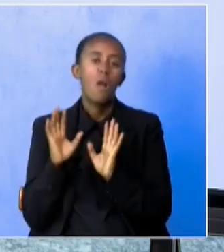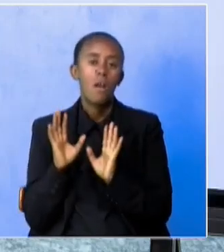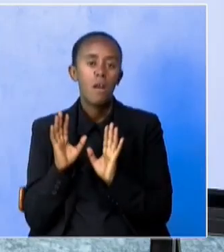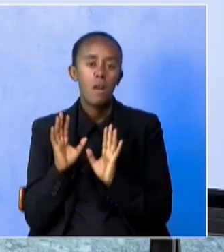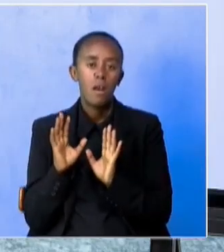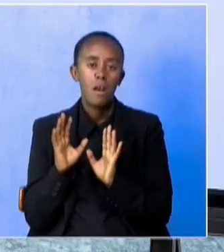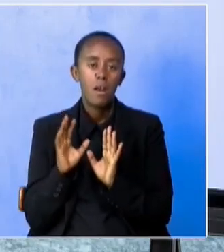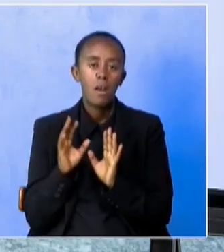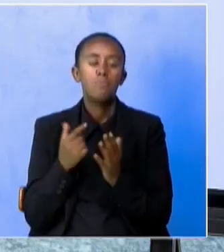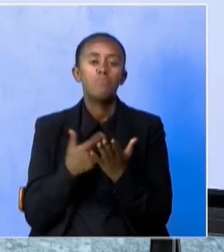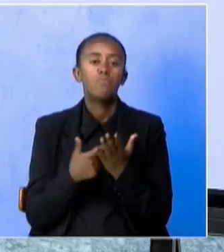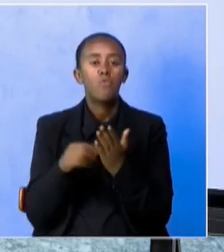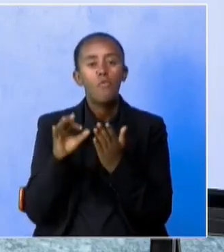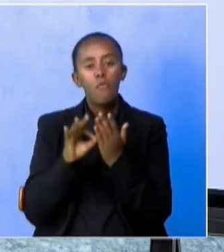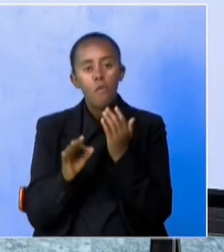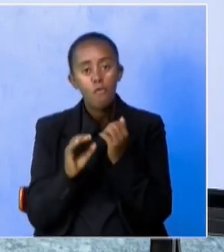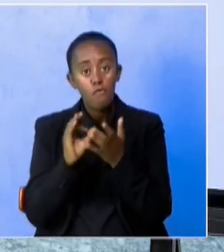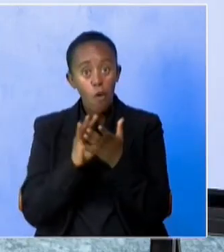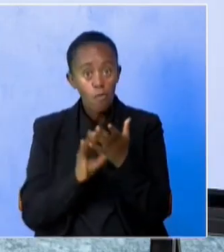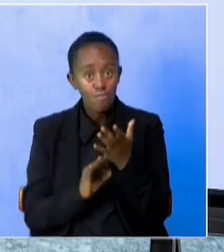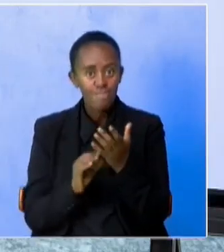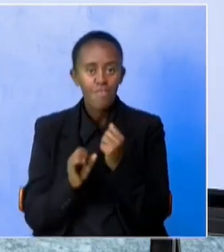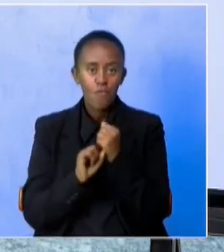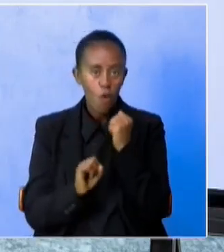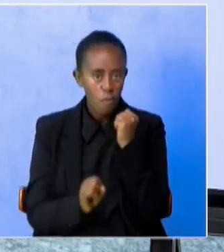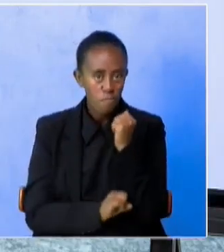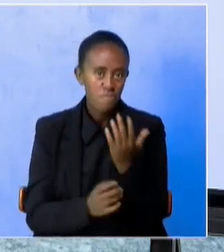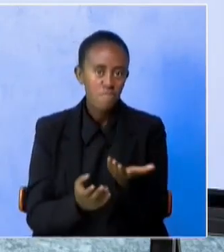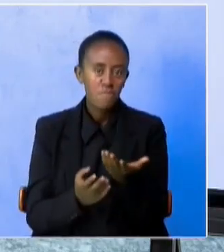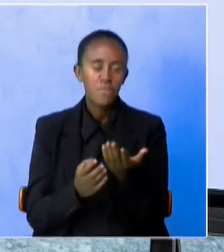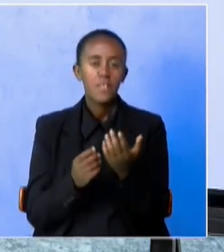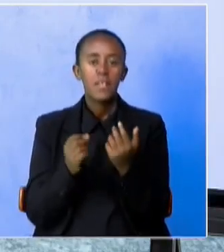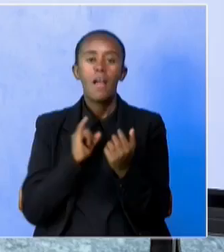past form. Okay, I have visited, let's say,